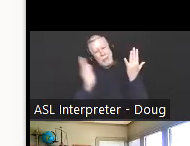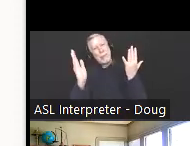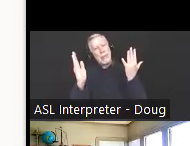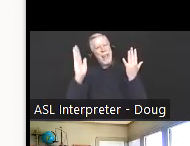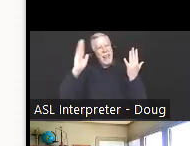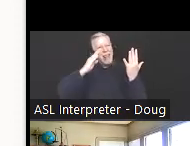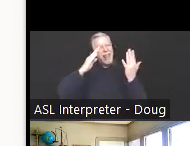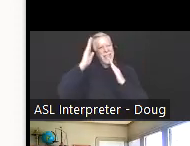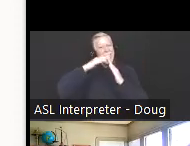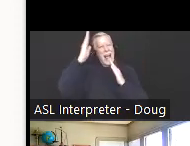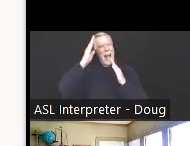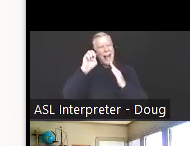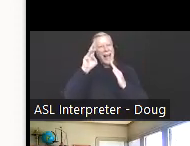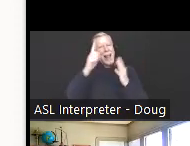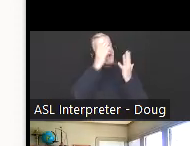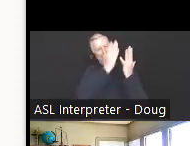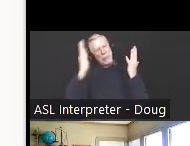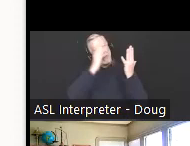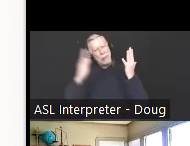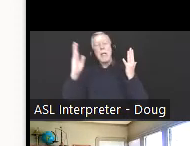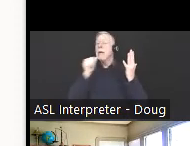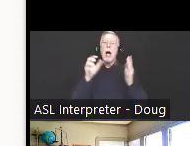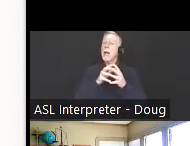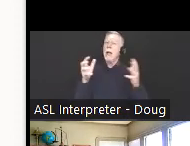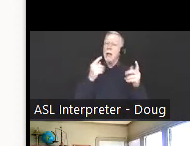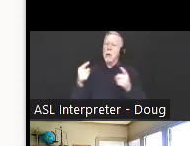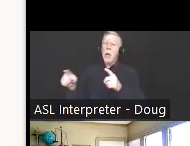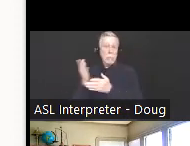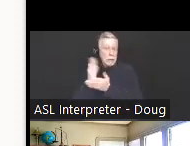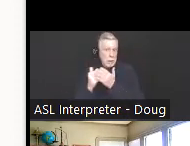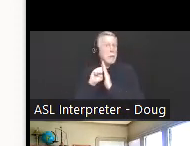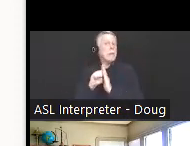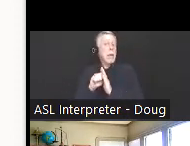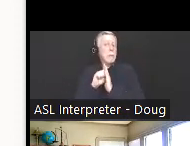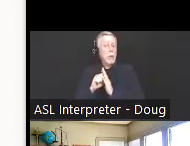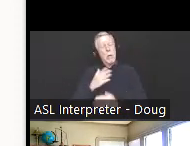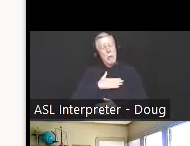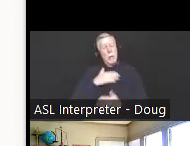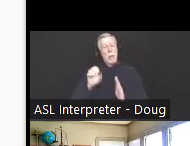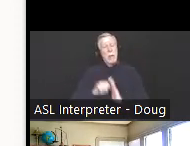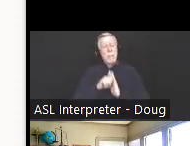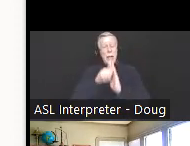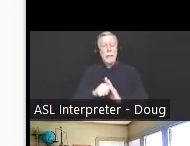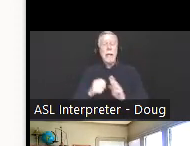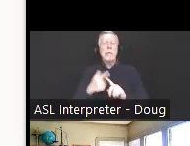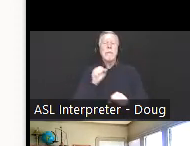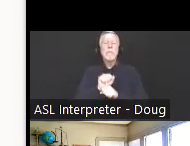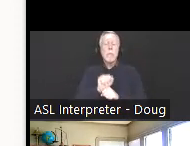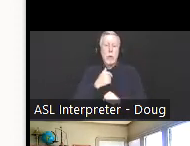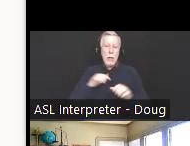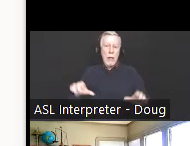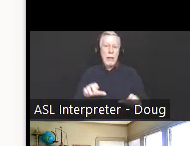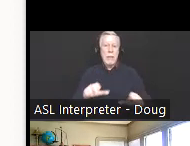Not a lot of stuff goes on there, but there are examples. My examples have come from work that I did on